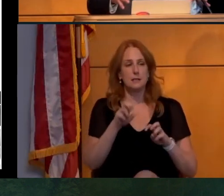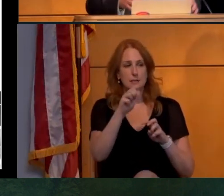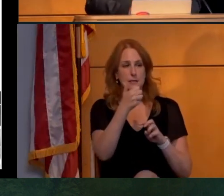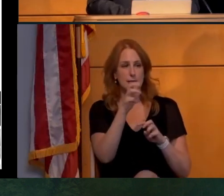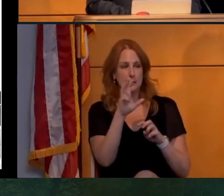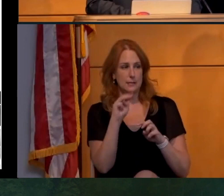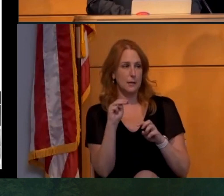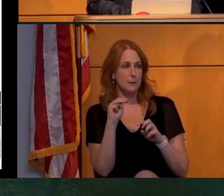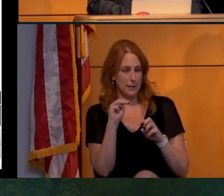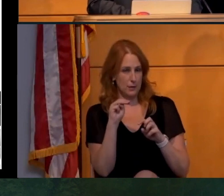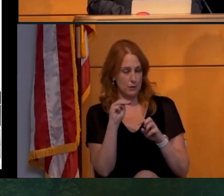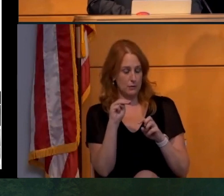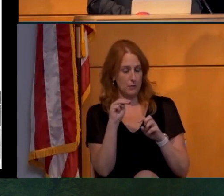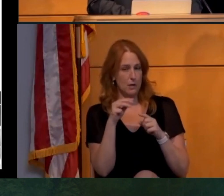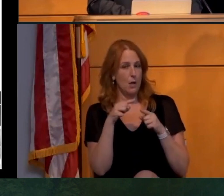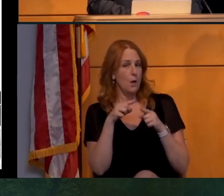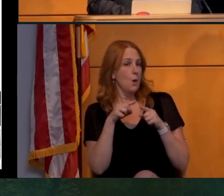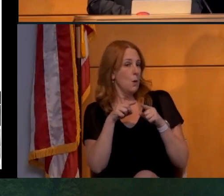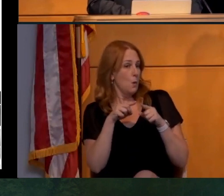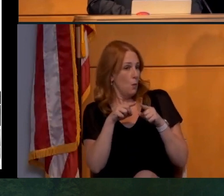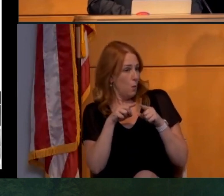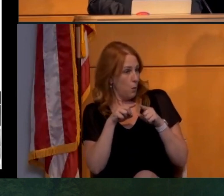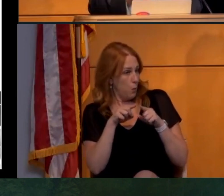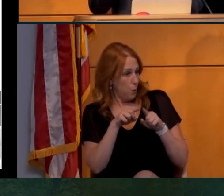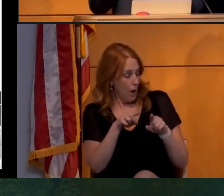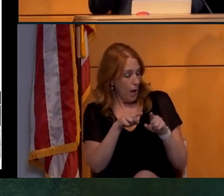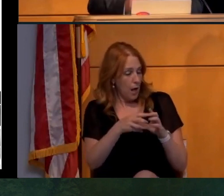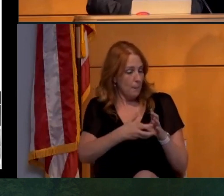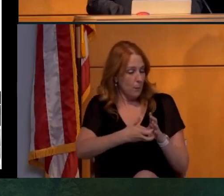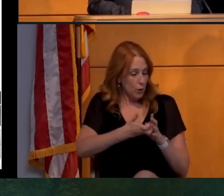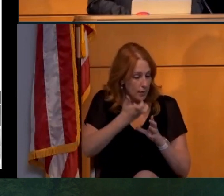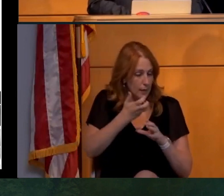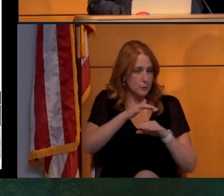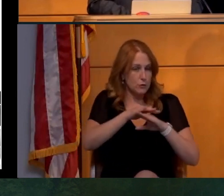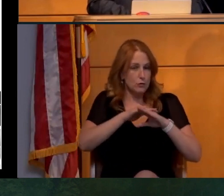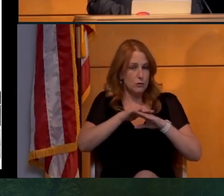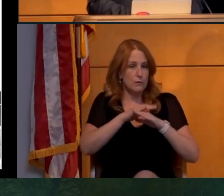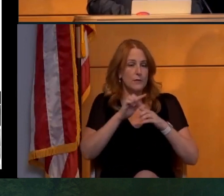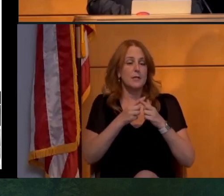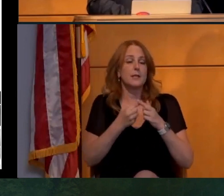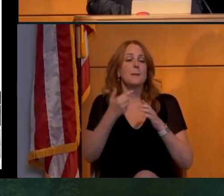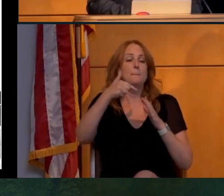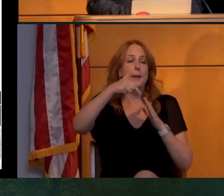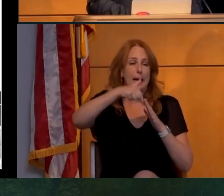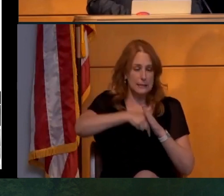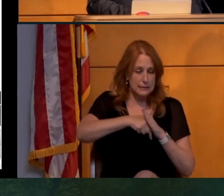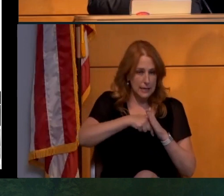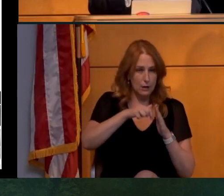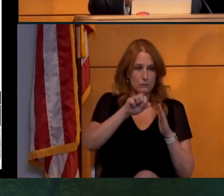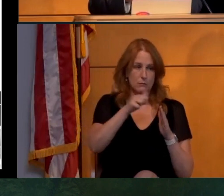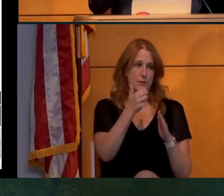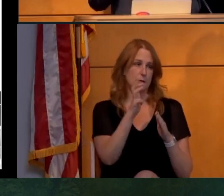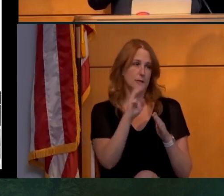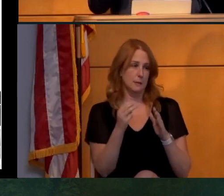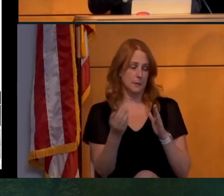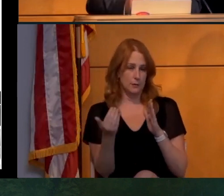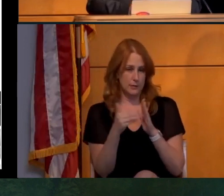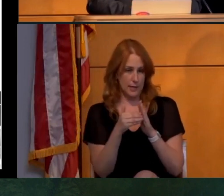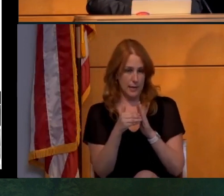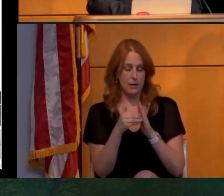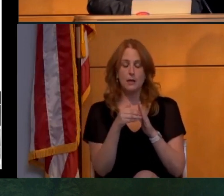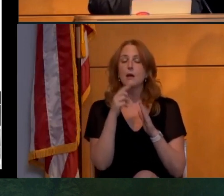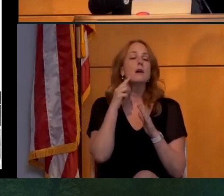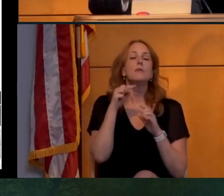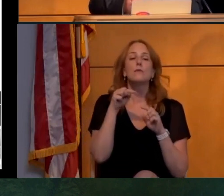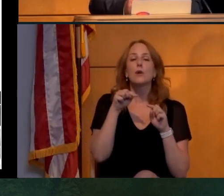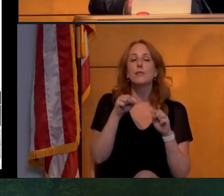as it's being dumped on the surface. And then we go back down for another 10 centimeters. In these bytes,